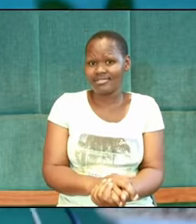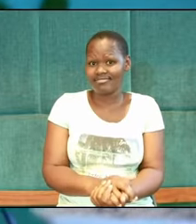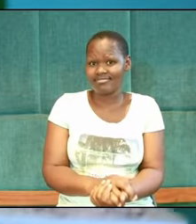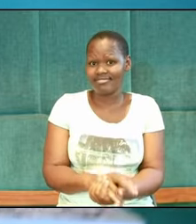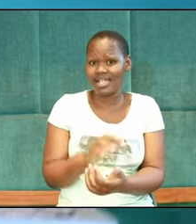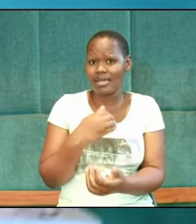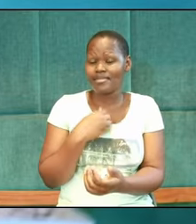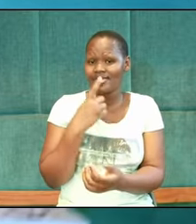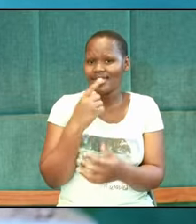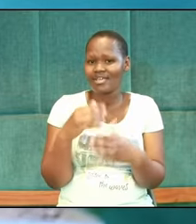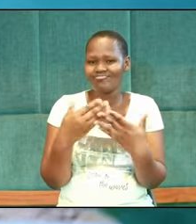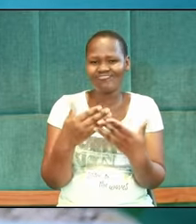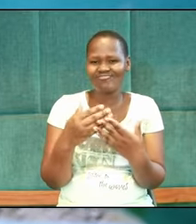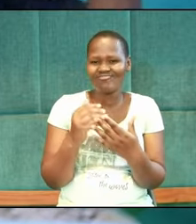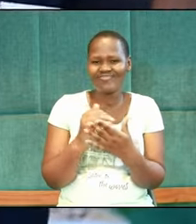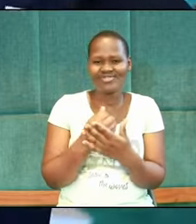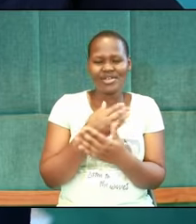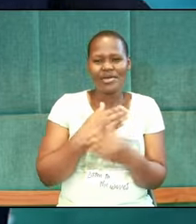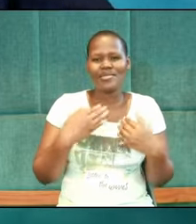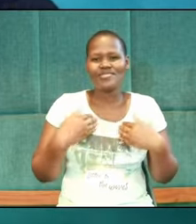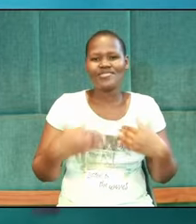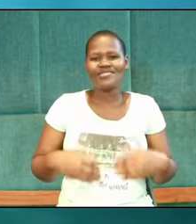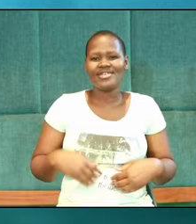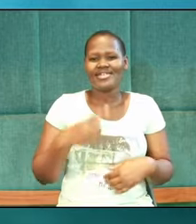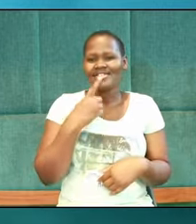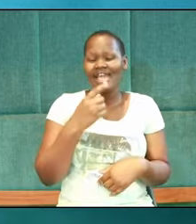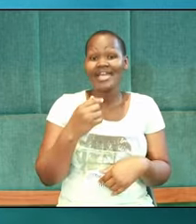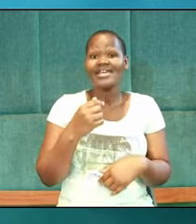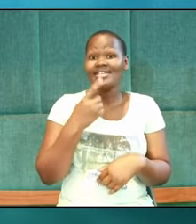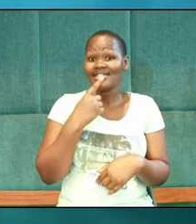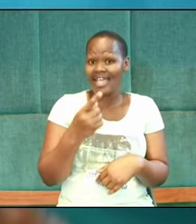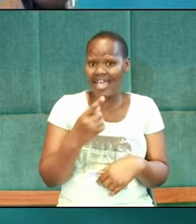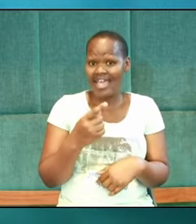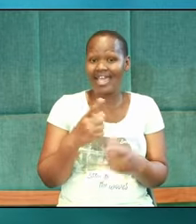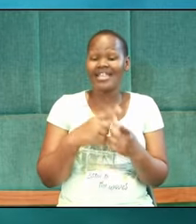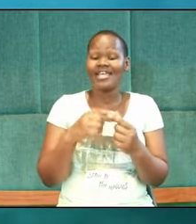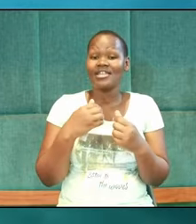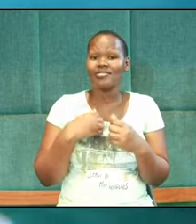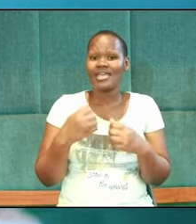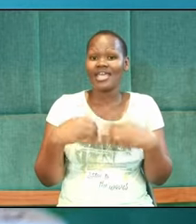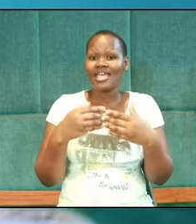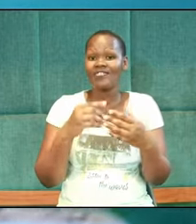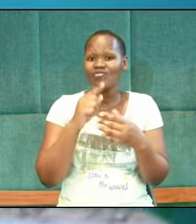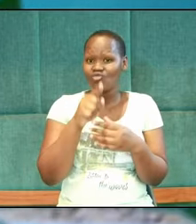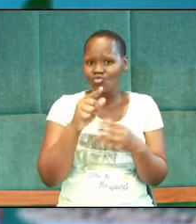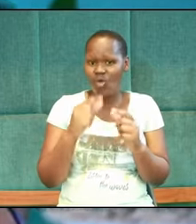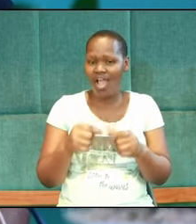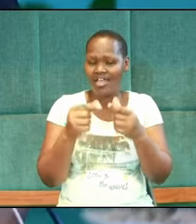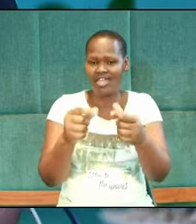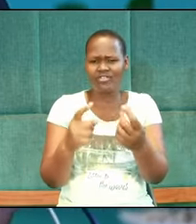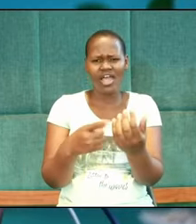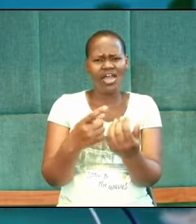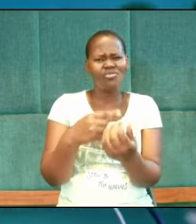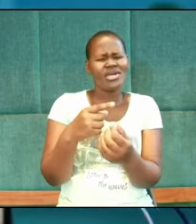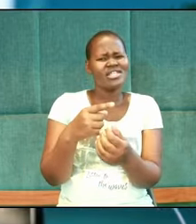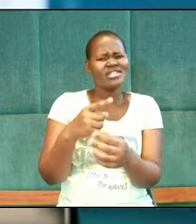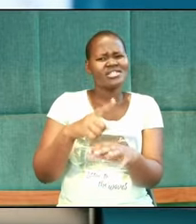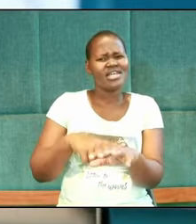I said a gift. Somebody say, huh? I said, I give you a gift. How many times? Those Googling, you can Google